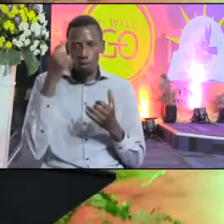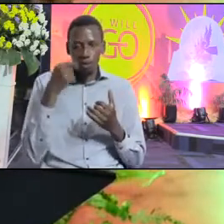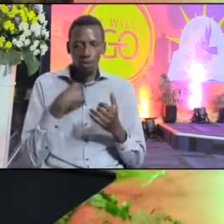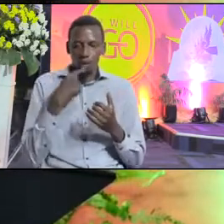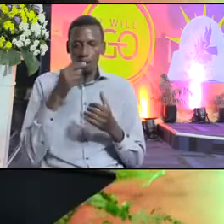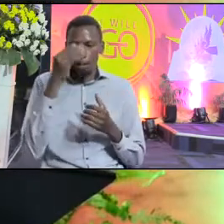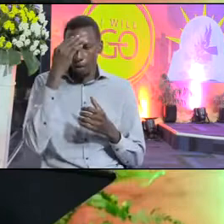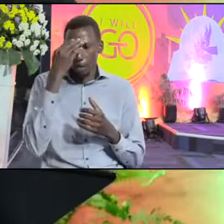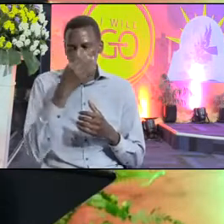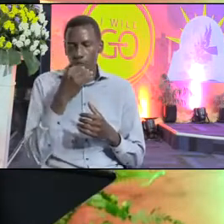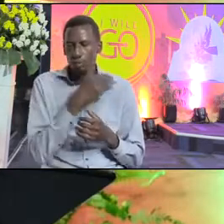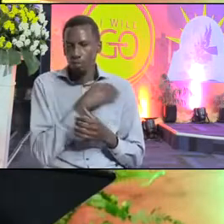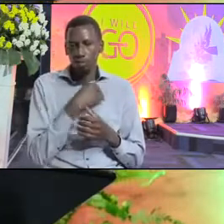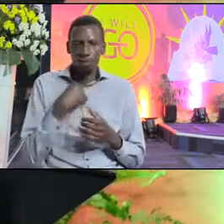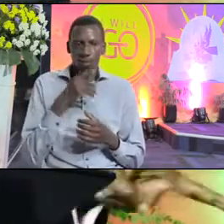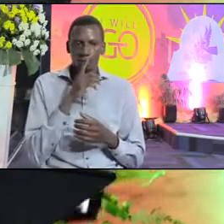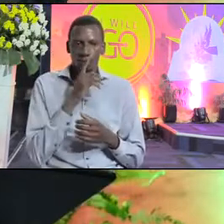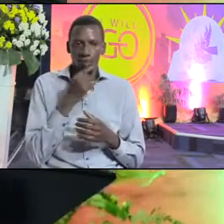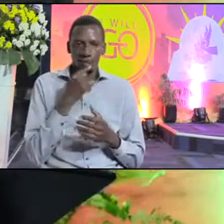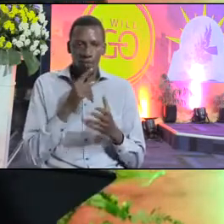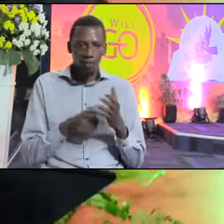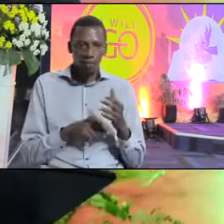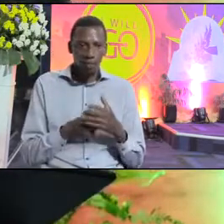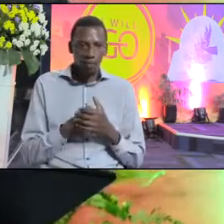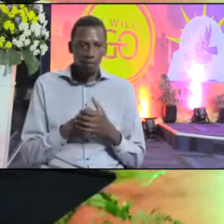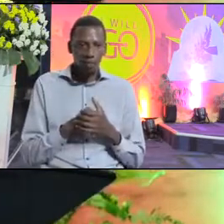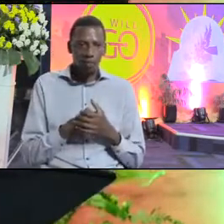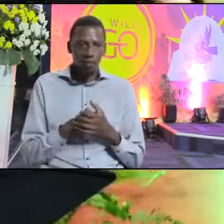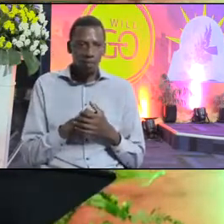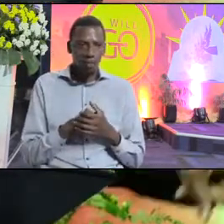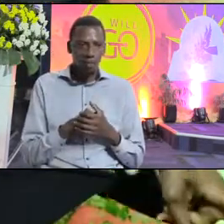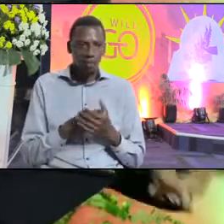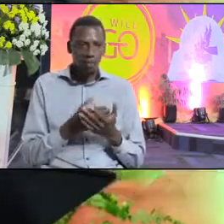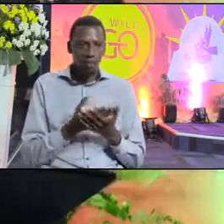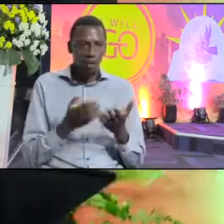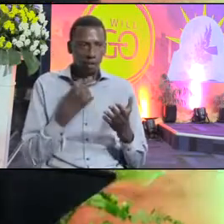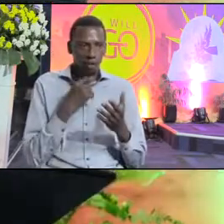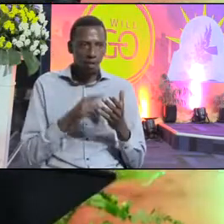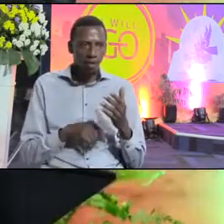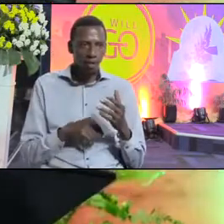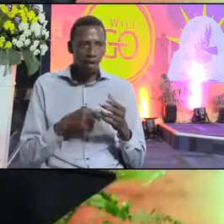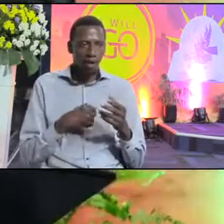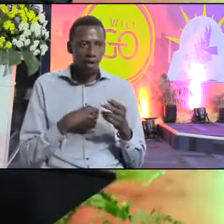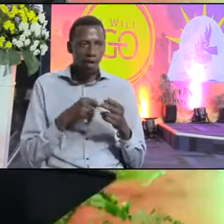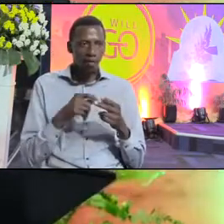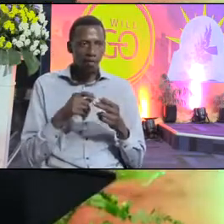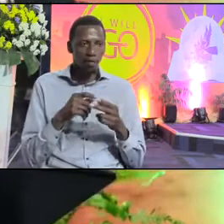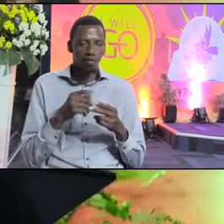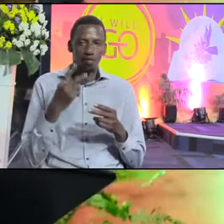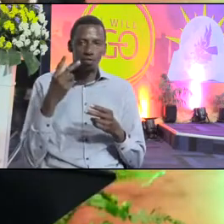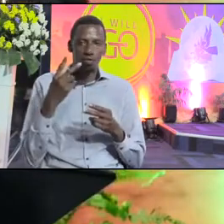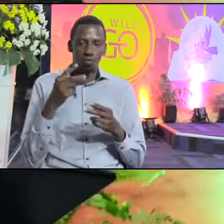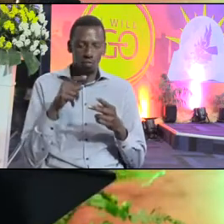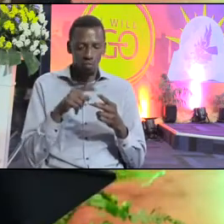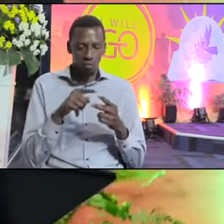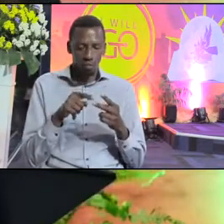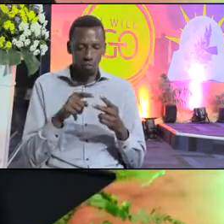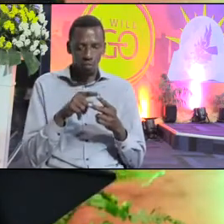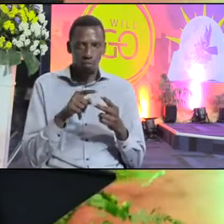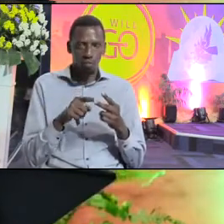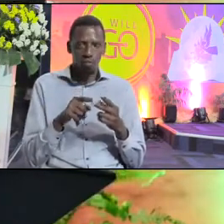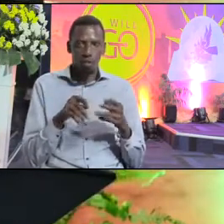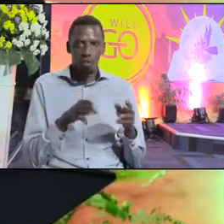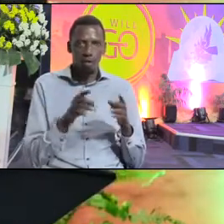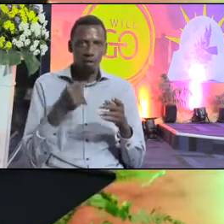quiet. Come on now. They say, not Parkinson. They say, there are how many criteria? two criteria for